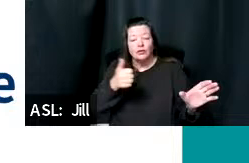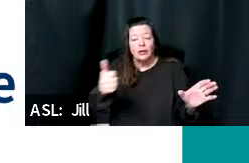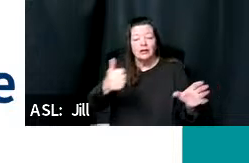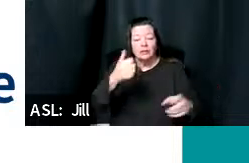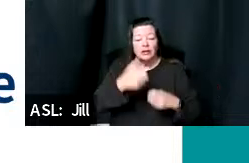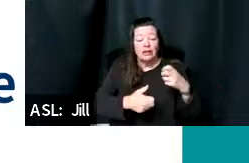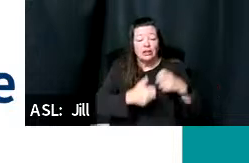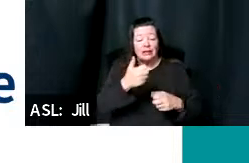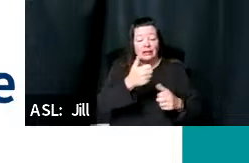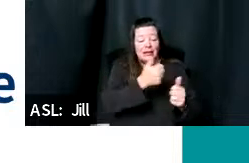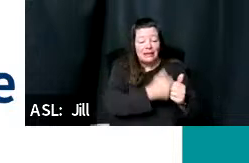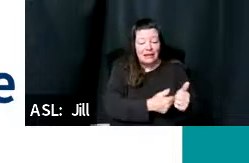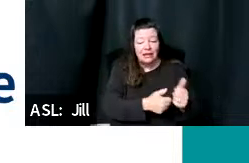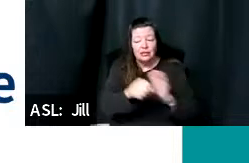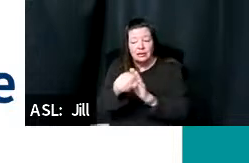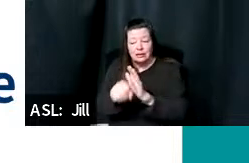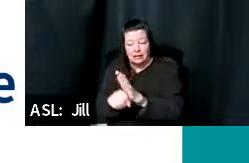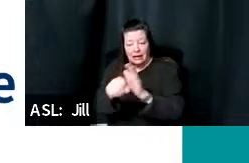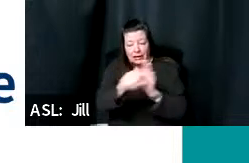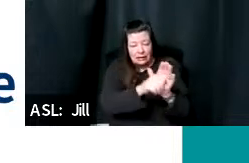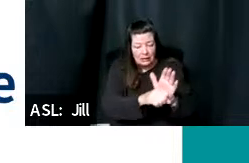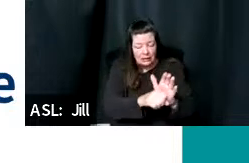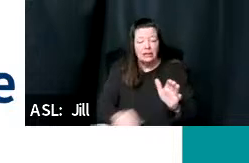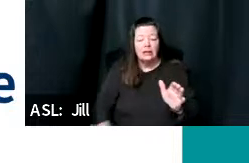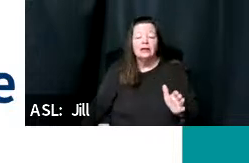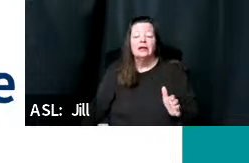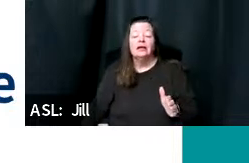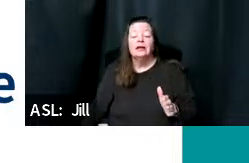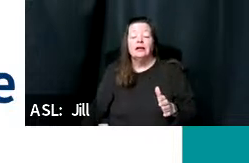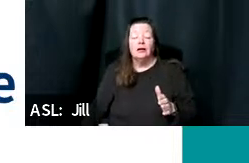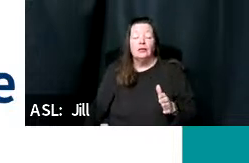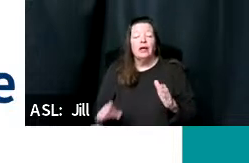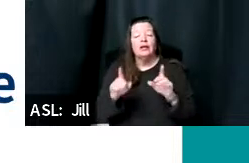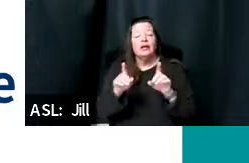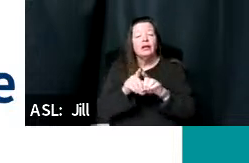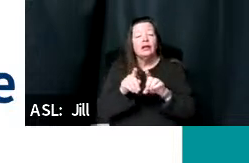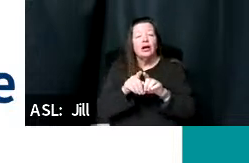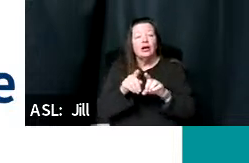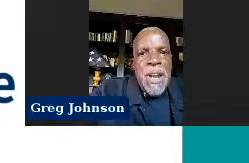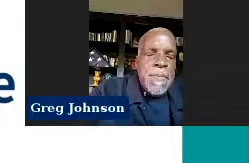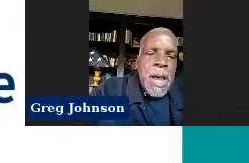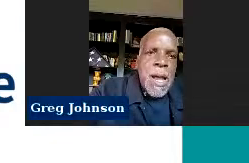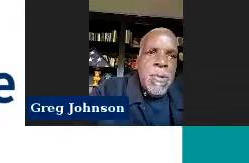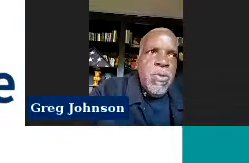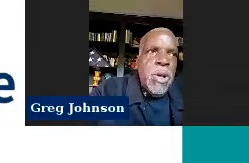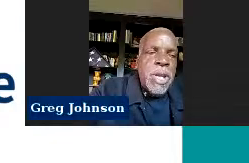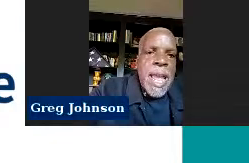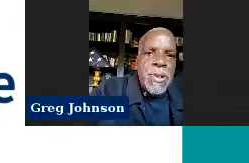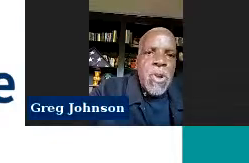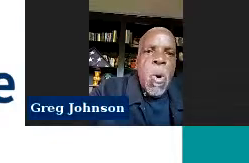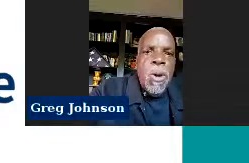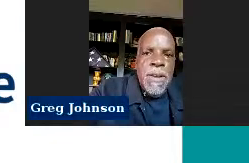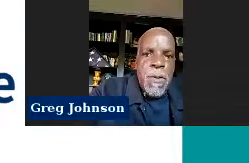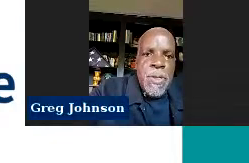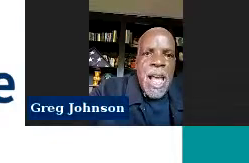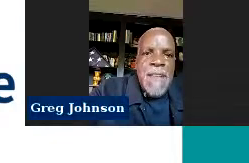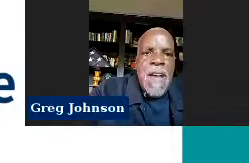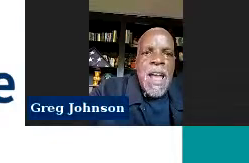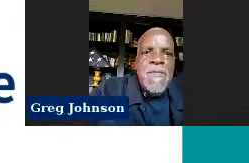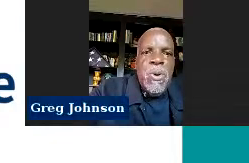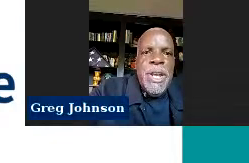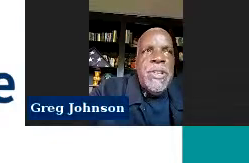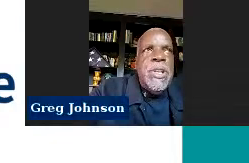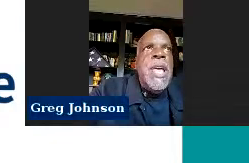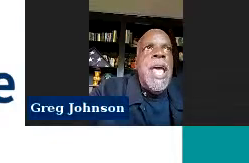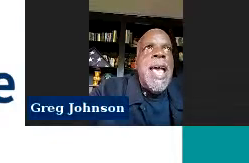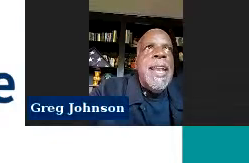each state. But it also brought the subcommittee who's looking at tolling for the